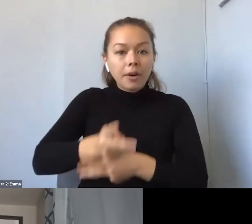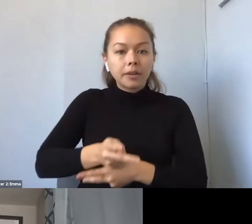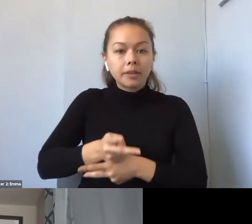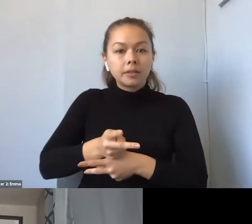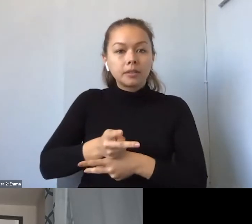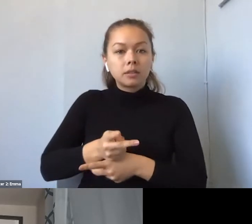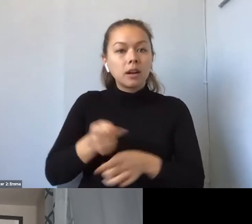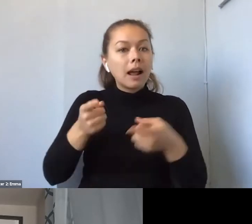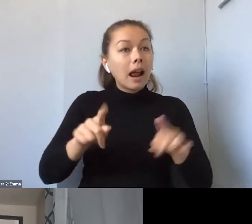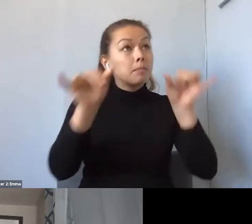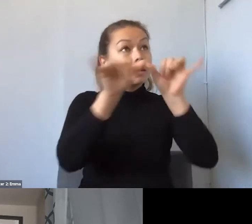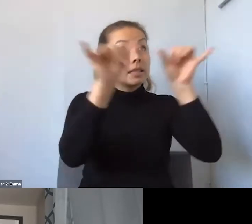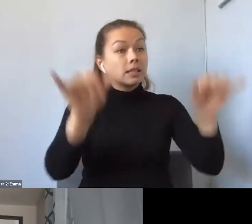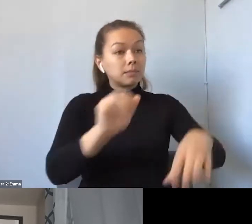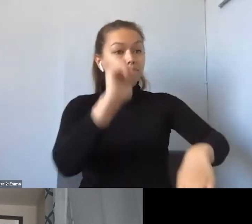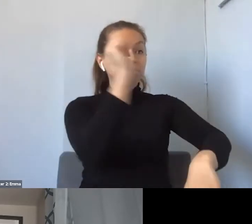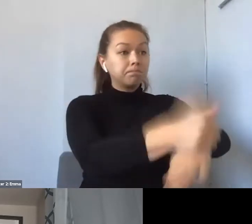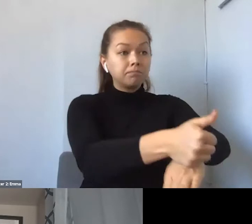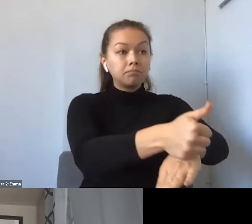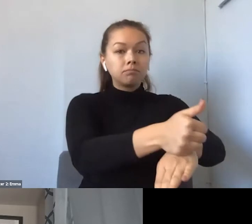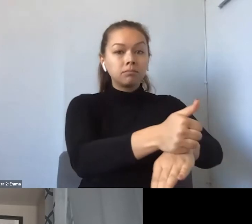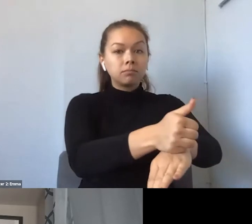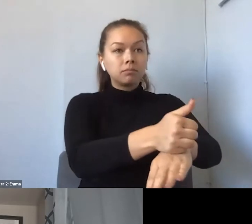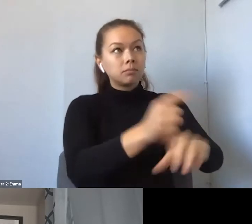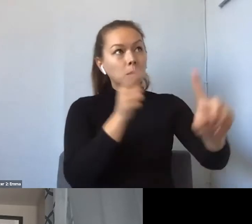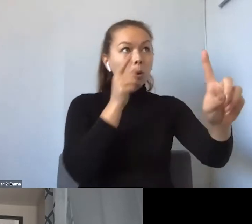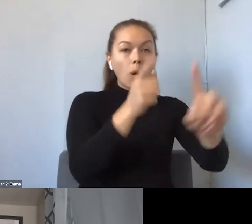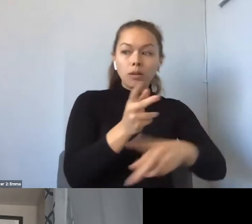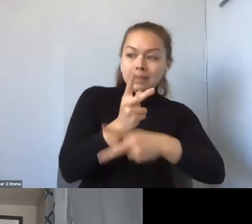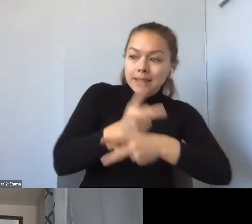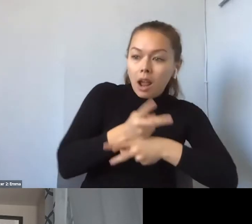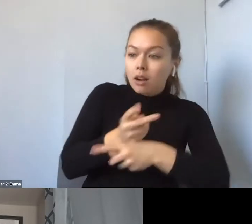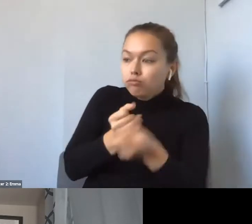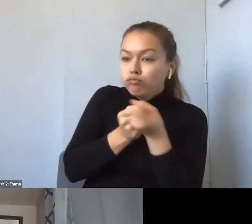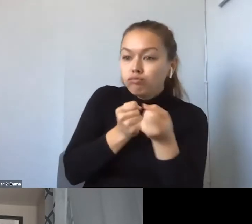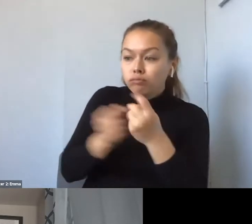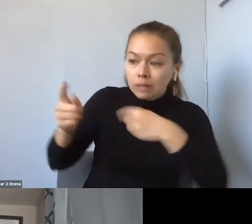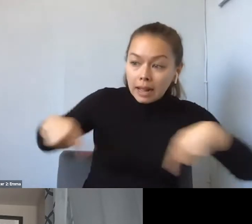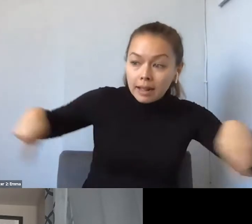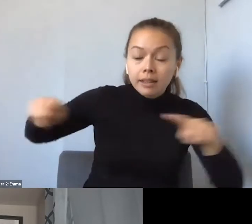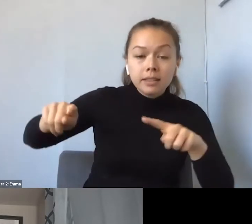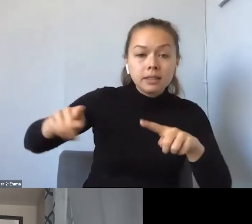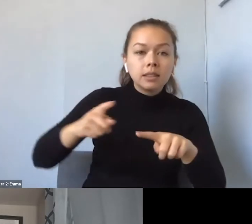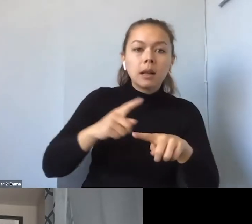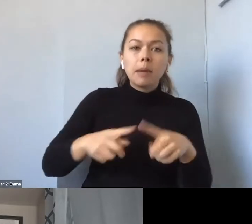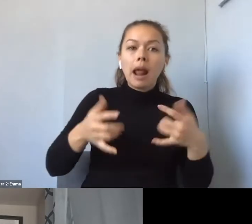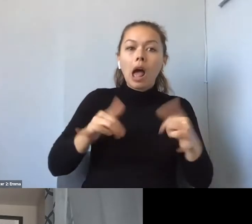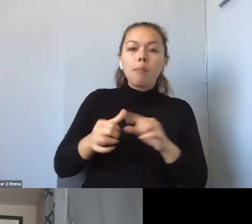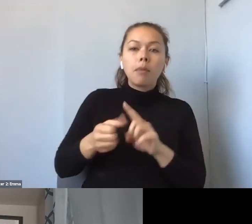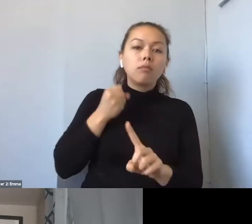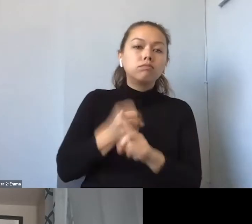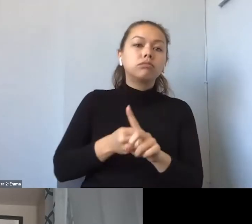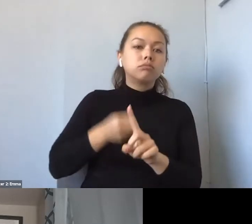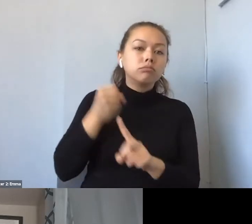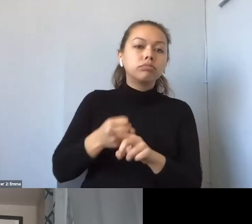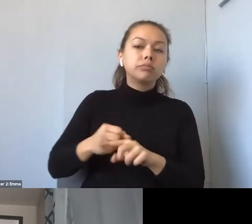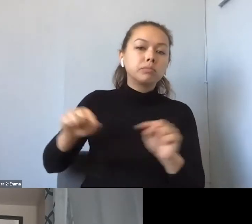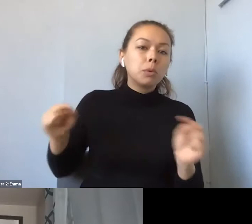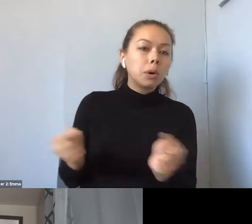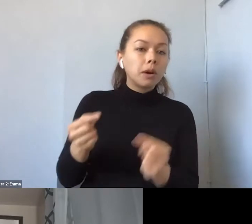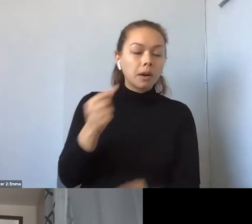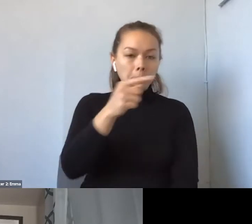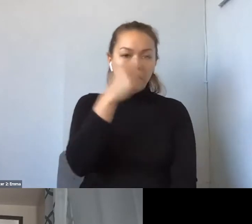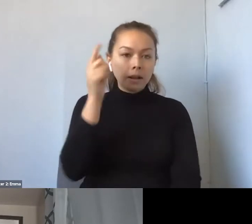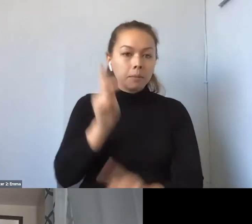that routinely hurt Black people. Thank you so much, Dr. Arie, for joining us today and sharing